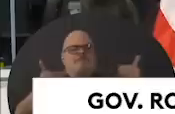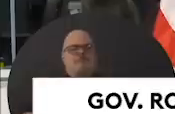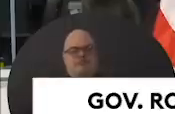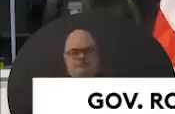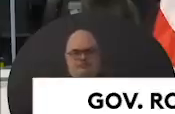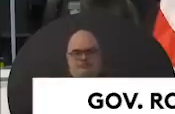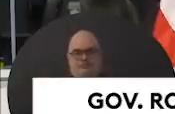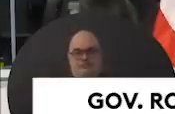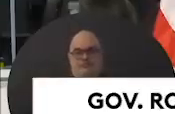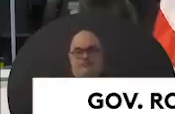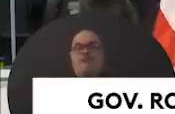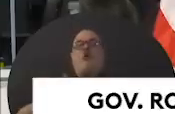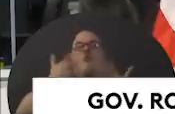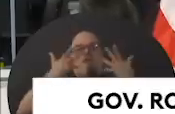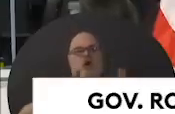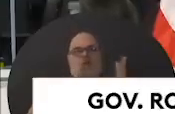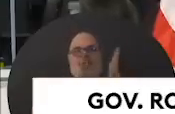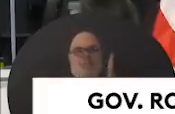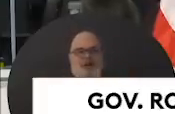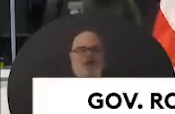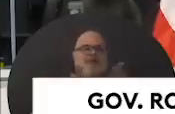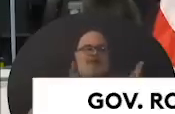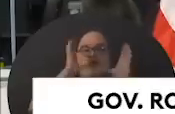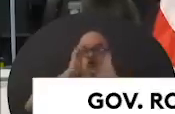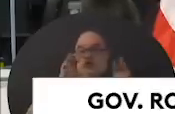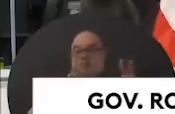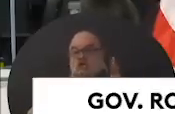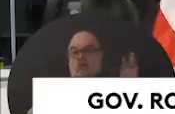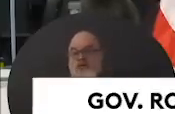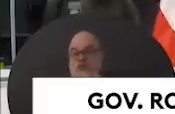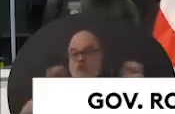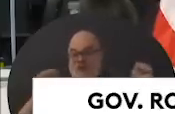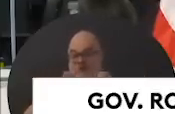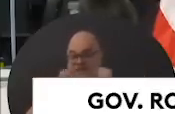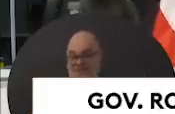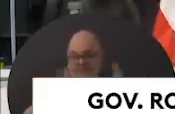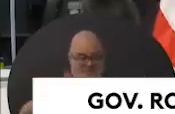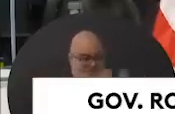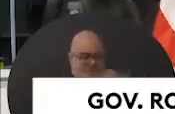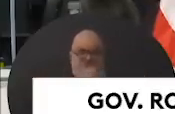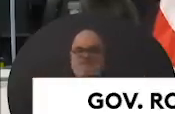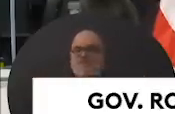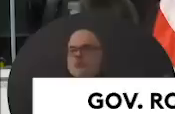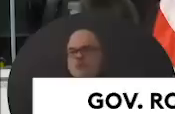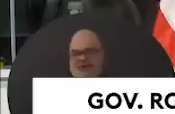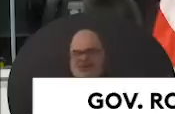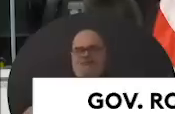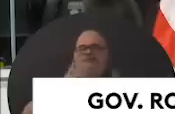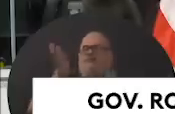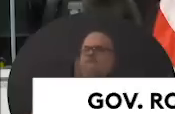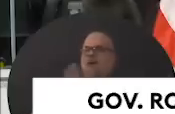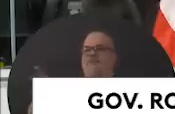already requested urban search and rescue teams to be on standby. I know FEMA is mobilizing those. We have already requested medical